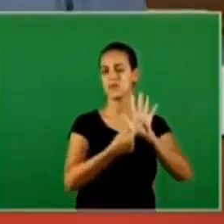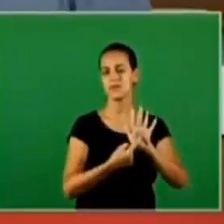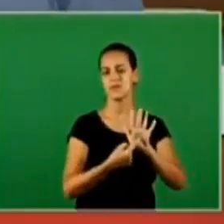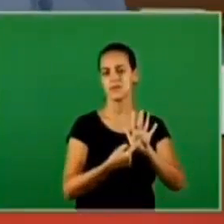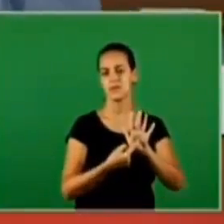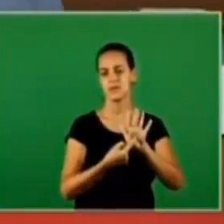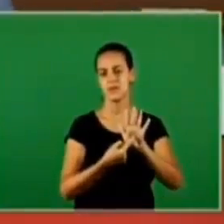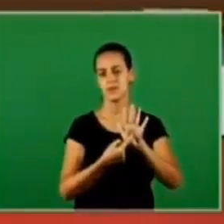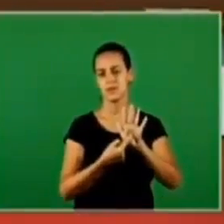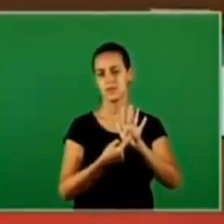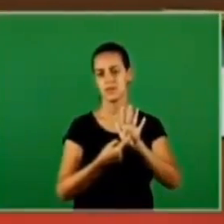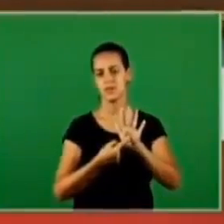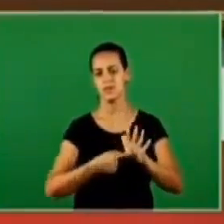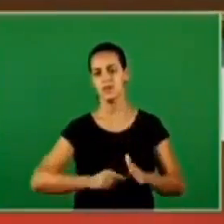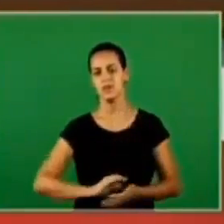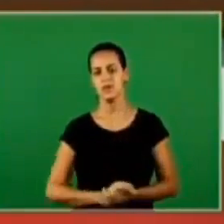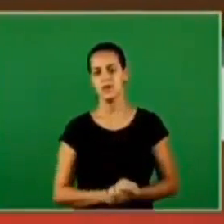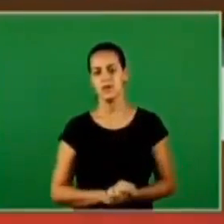so make this.